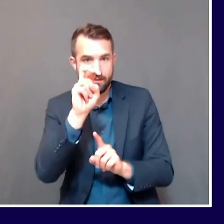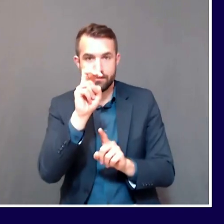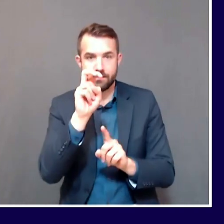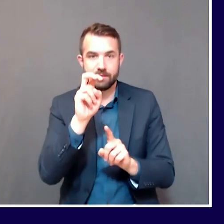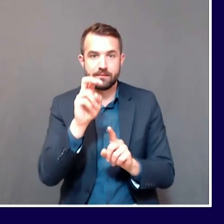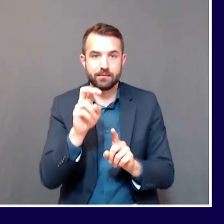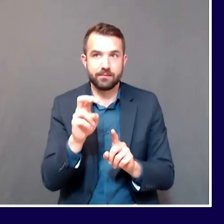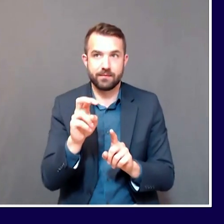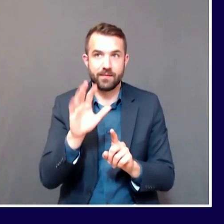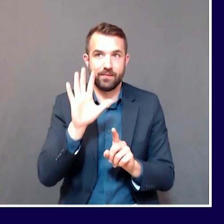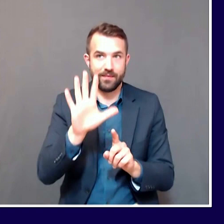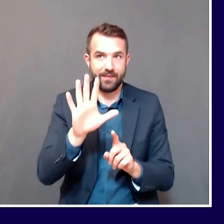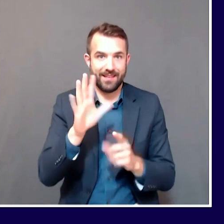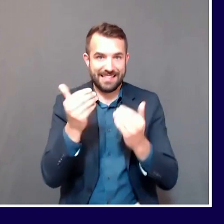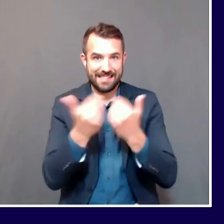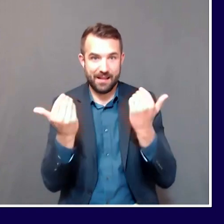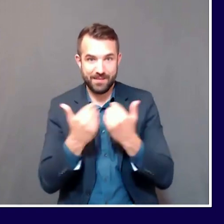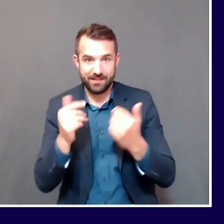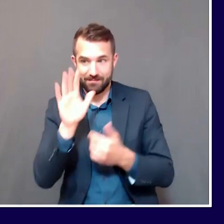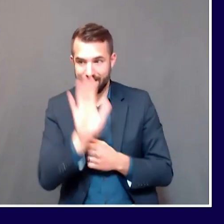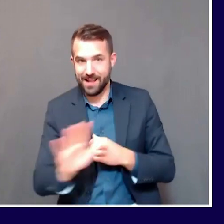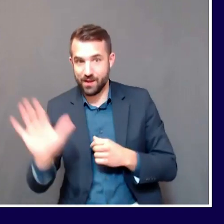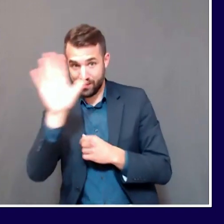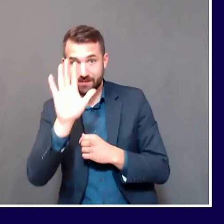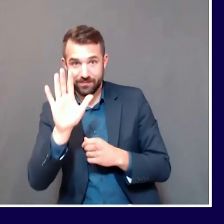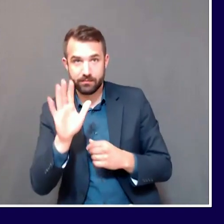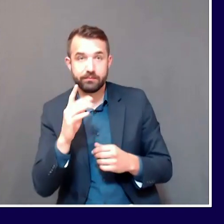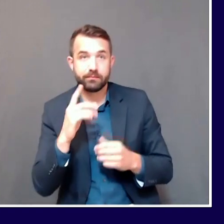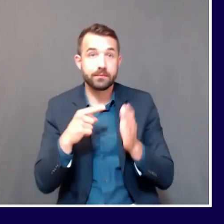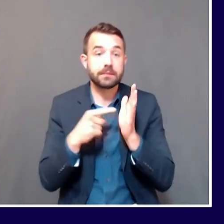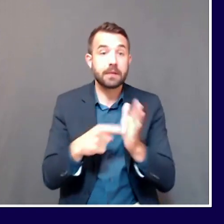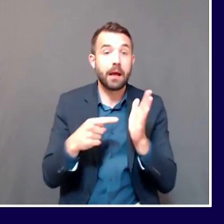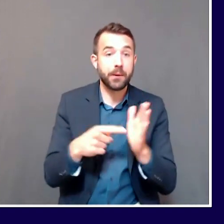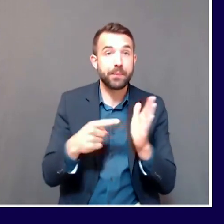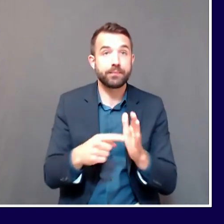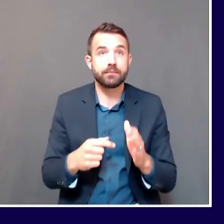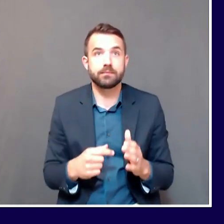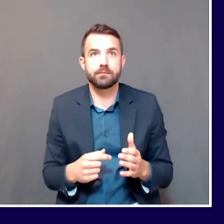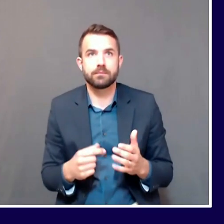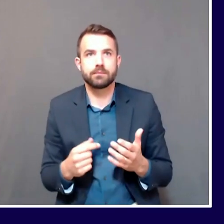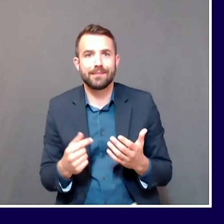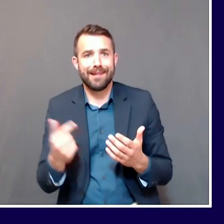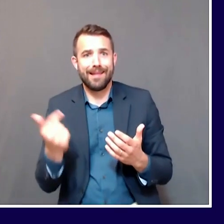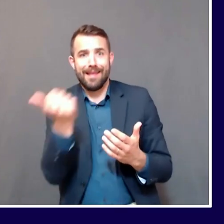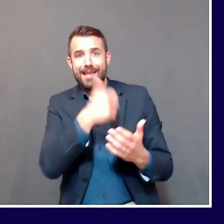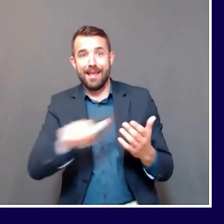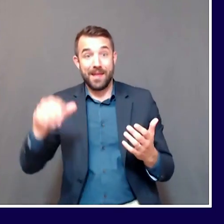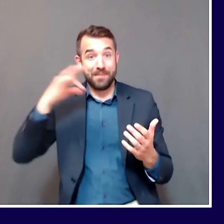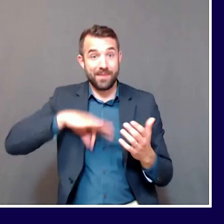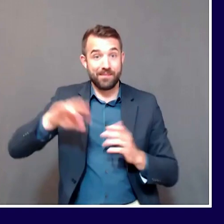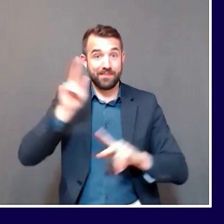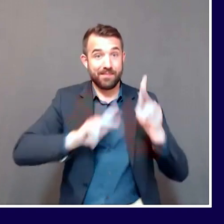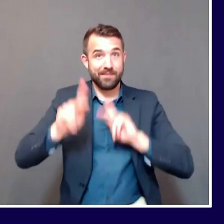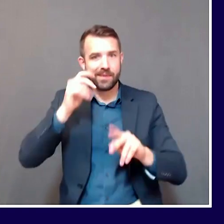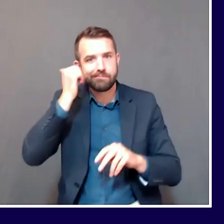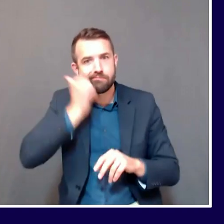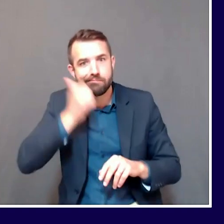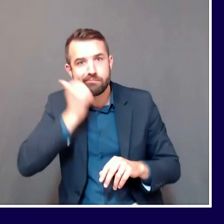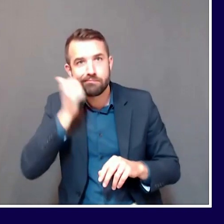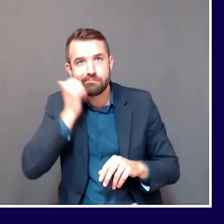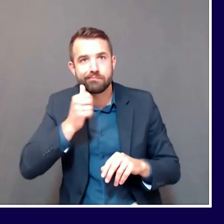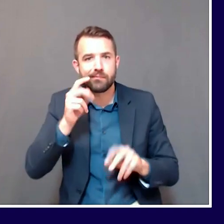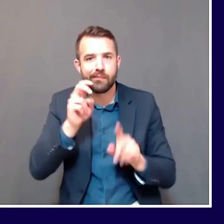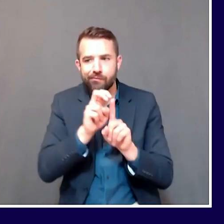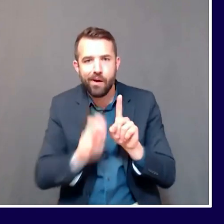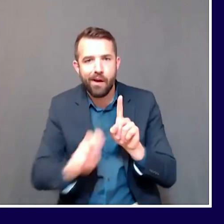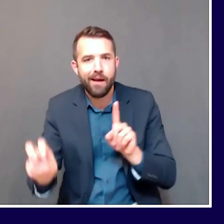an average person across the state of Maine walks and travels across the state on a day-to-day basis. And so I would urge